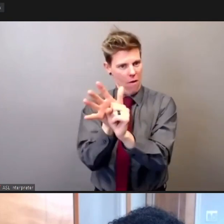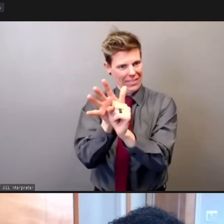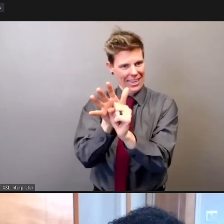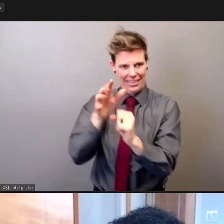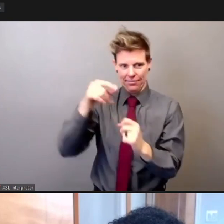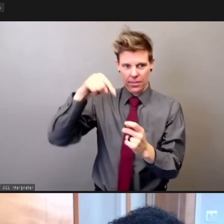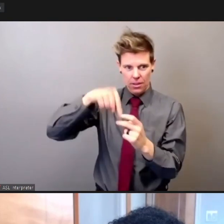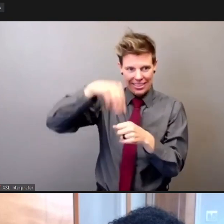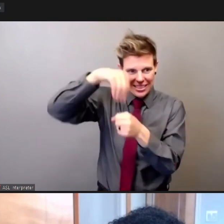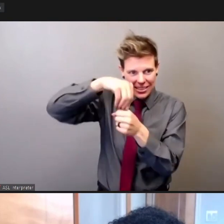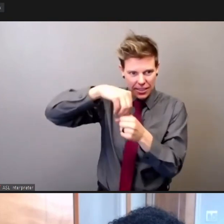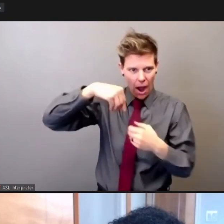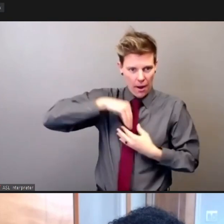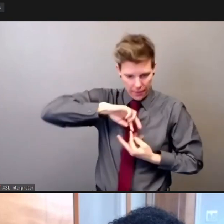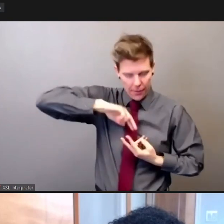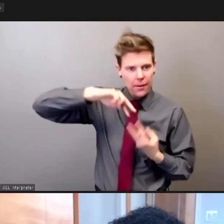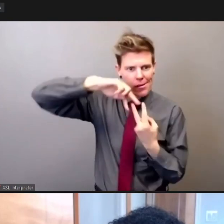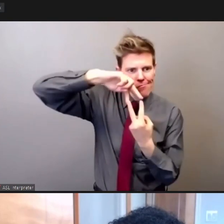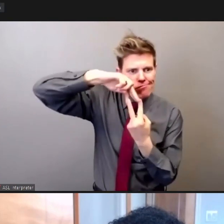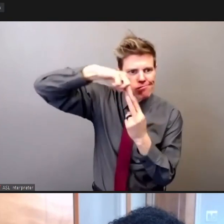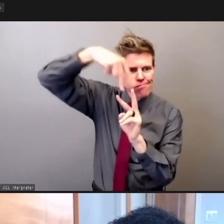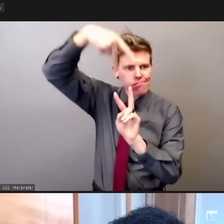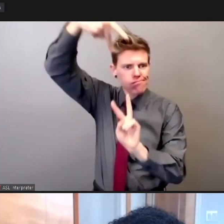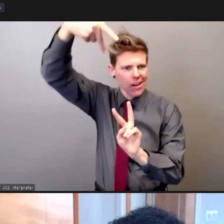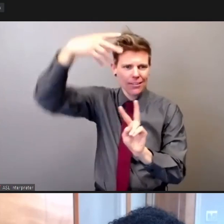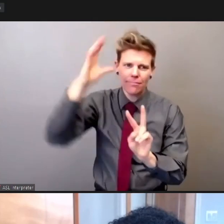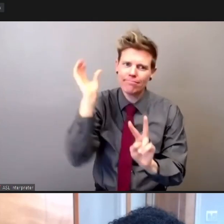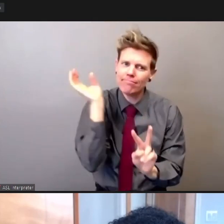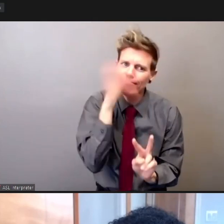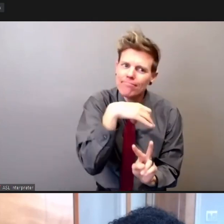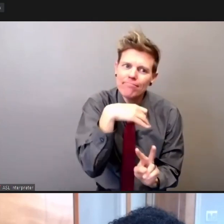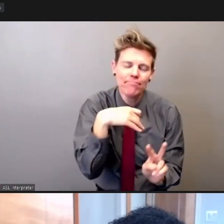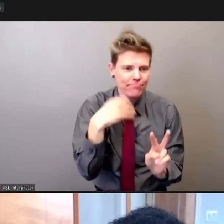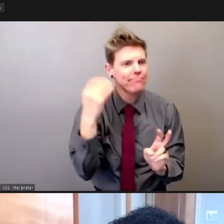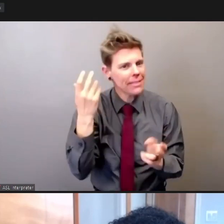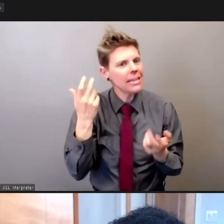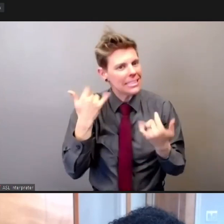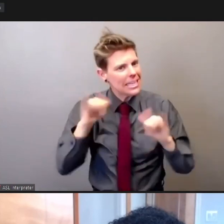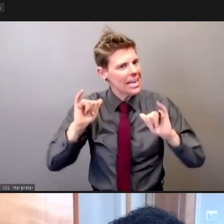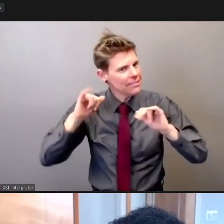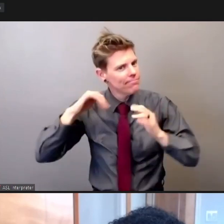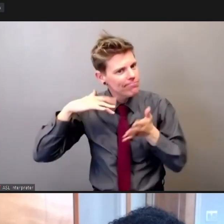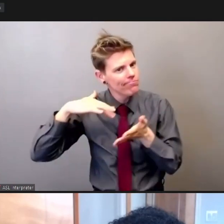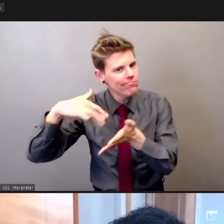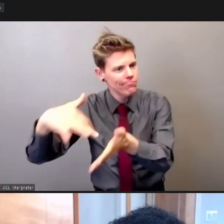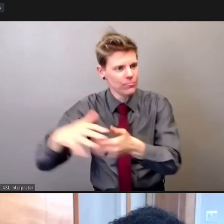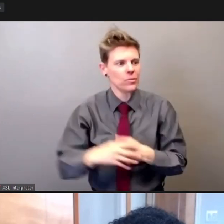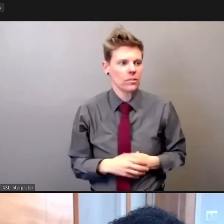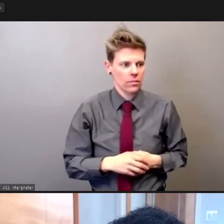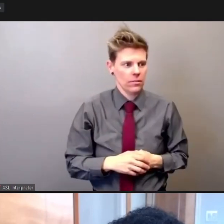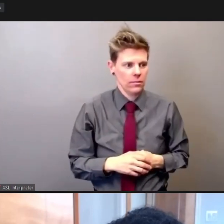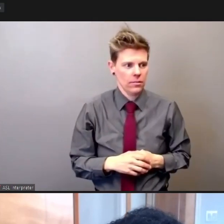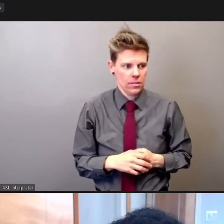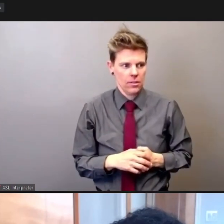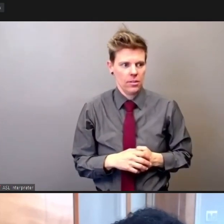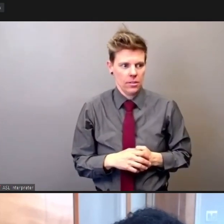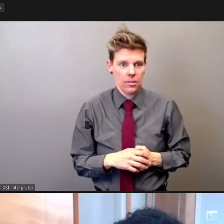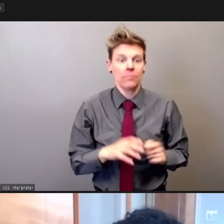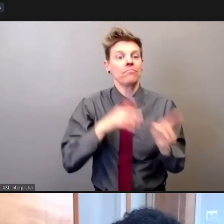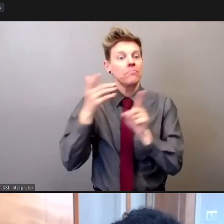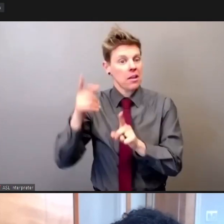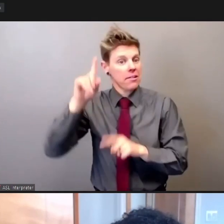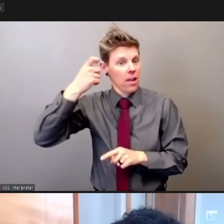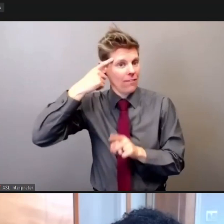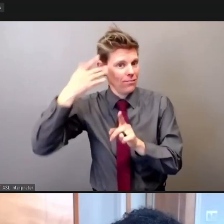defeating the one we're dealing with now. Thank you. I'm going to grab it right back from Dr. Scrace because I agree with him. And while I'm